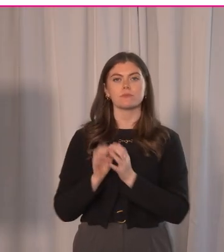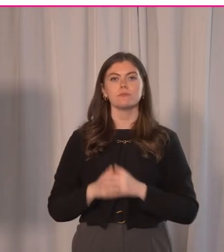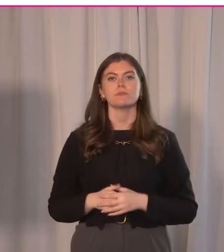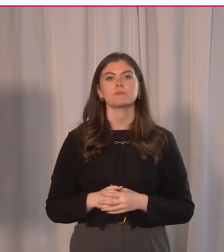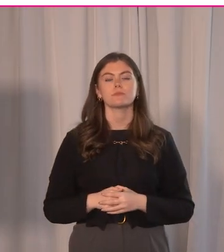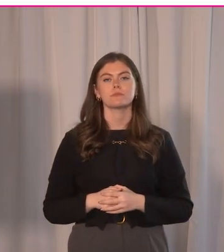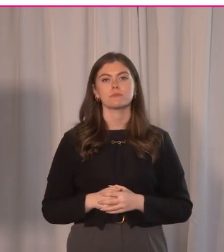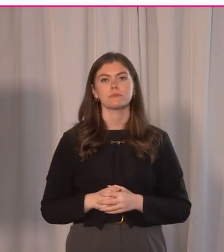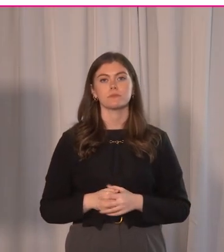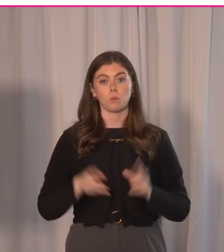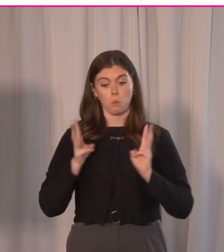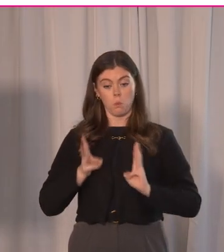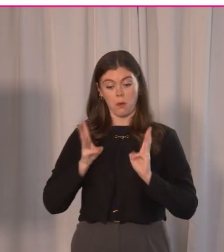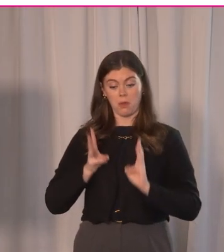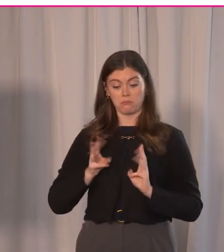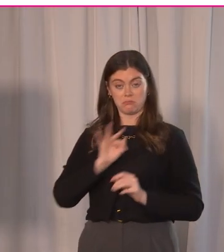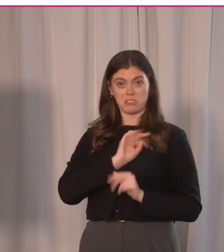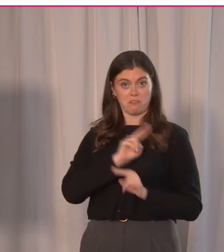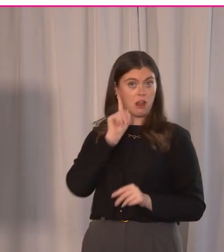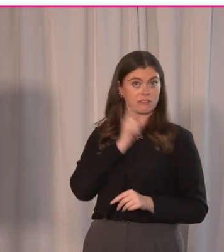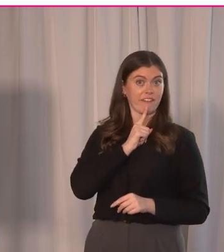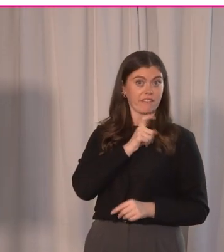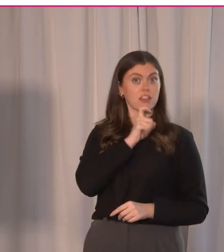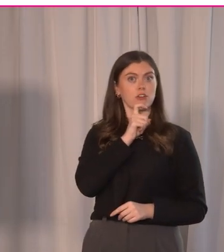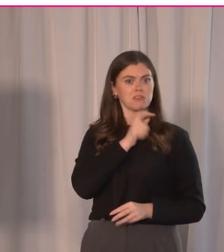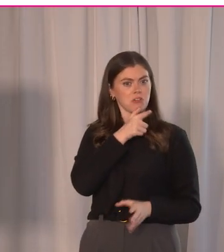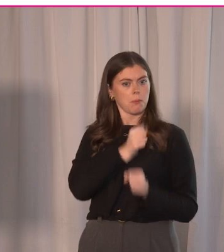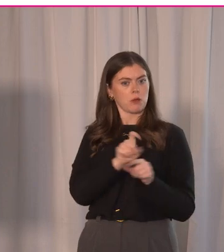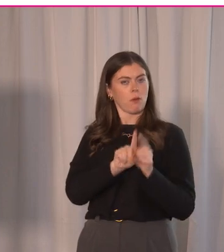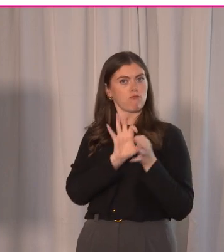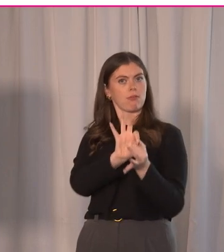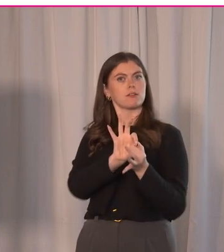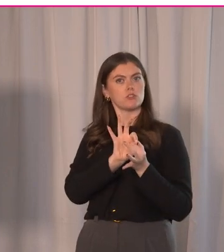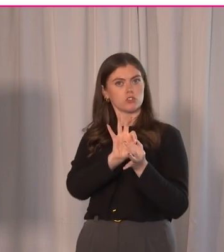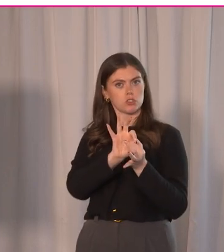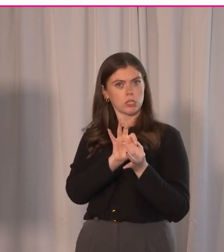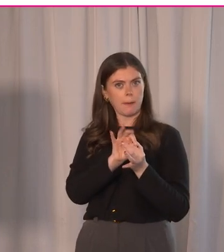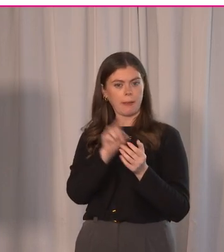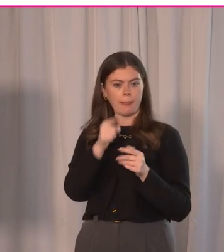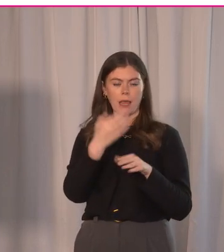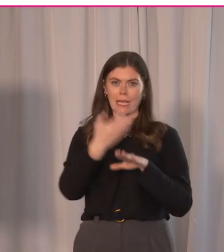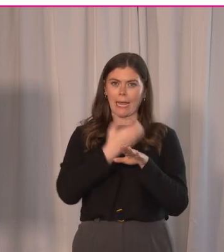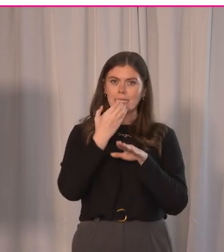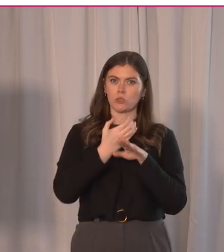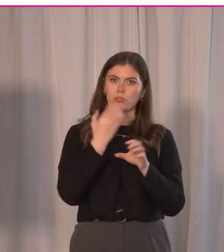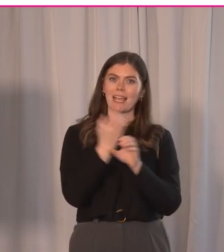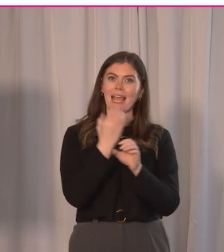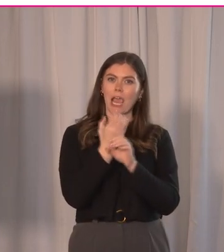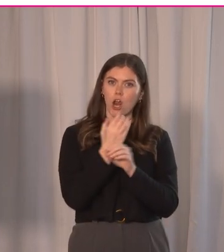And women who are not deaf and who are hearing talk about this as well, and it's the continuity of